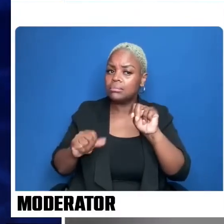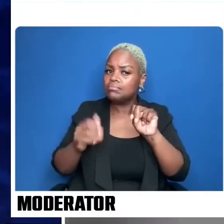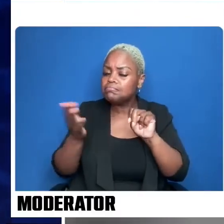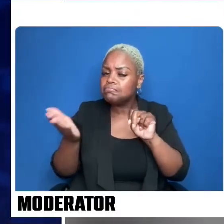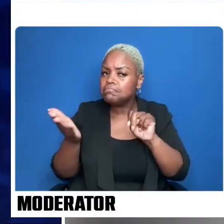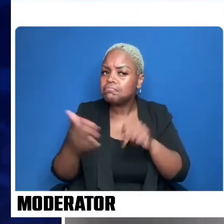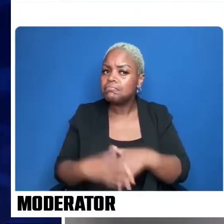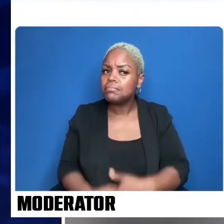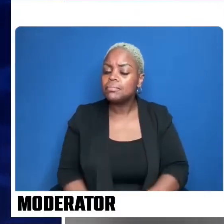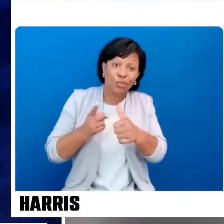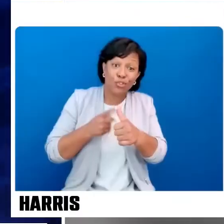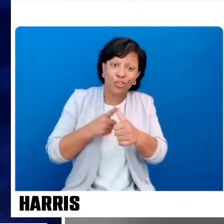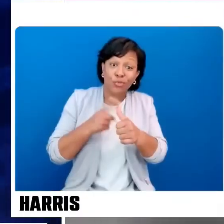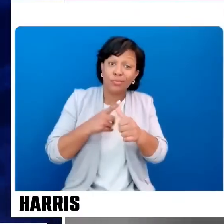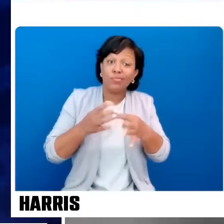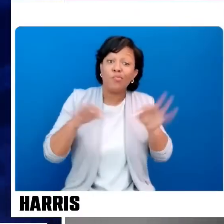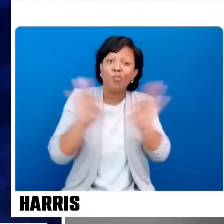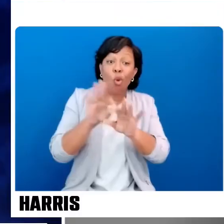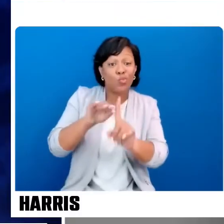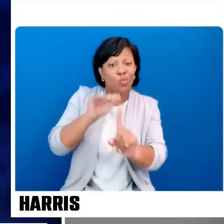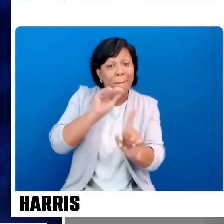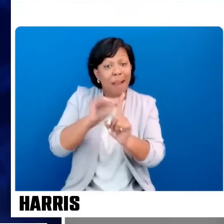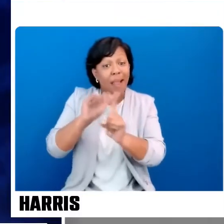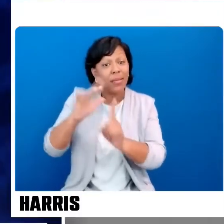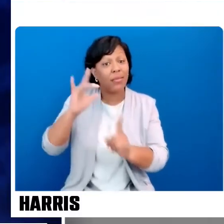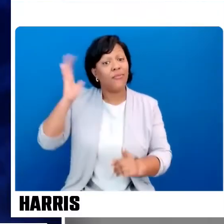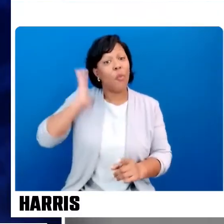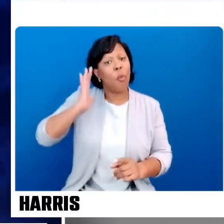former president you're not running against Joe Biden, you're running against me.